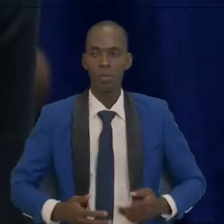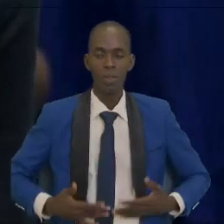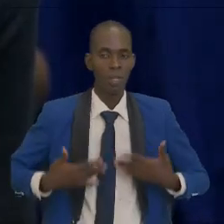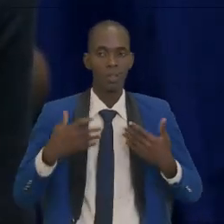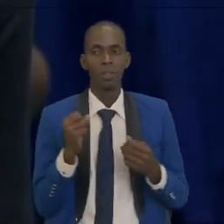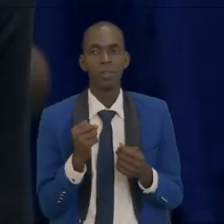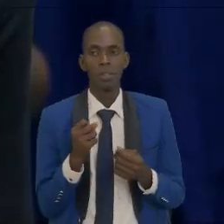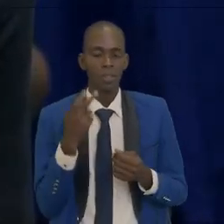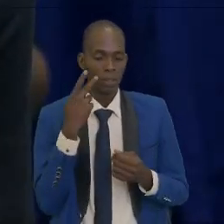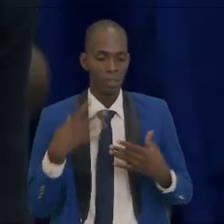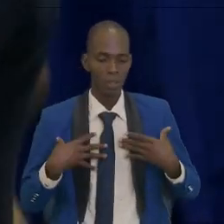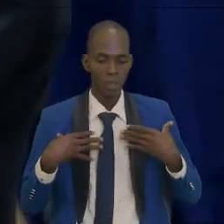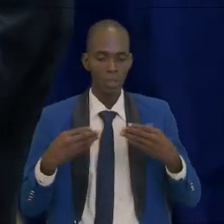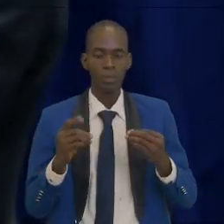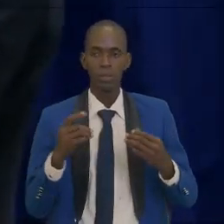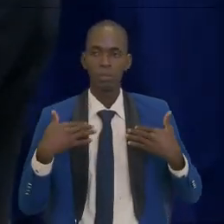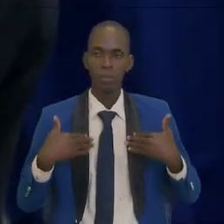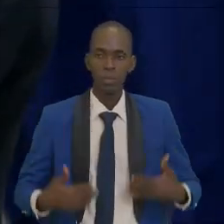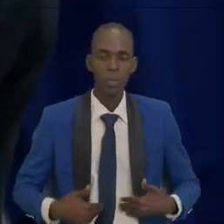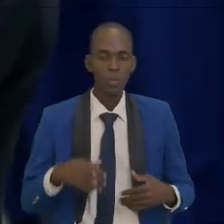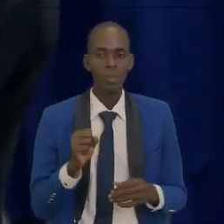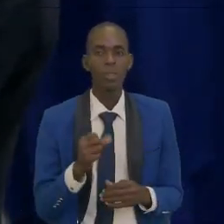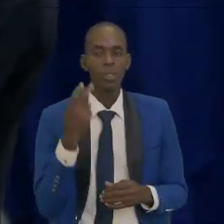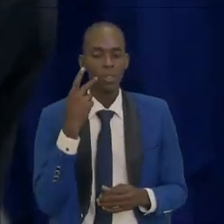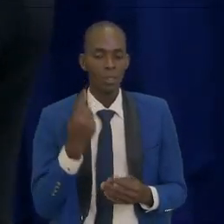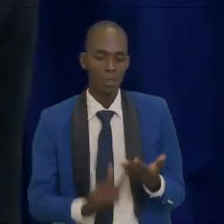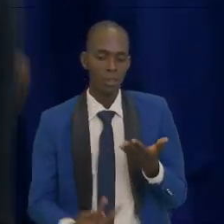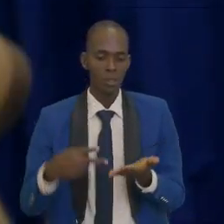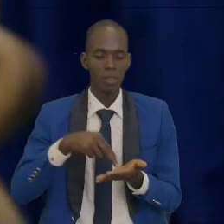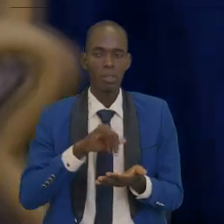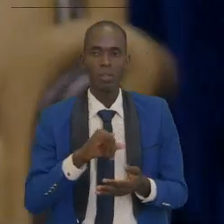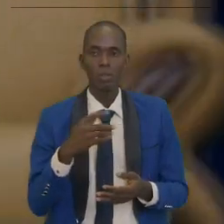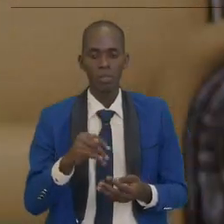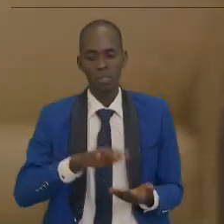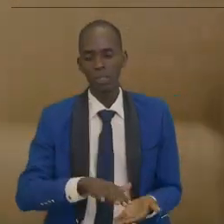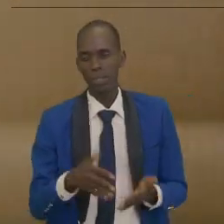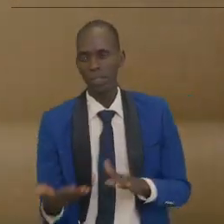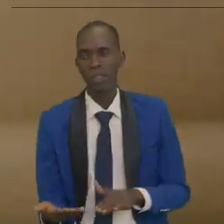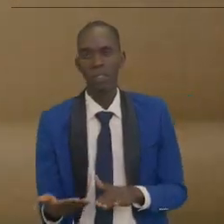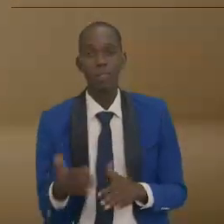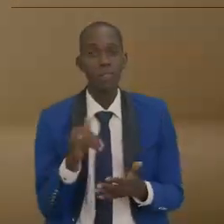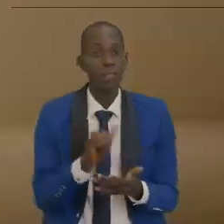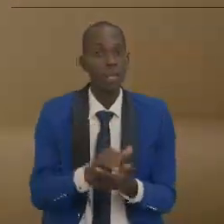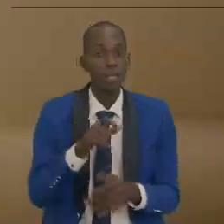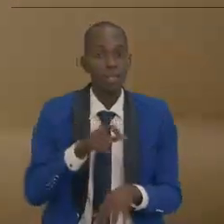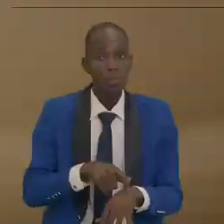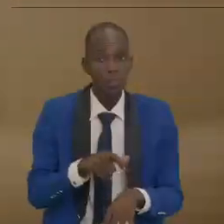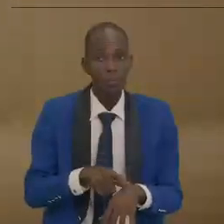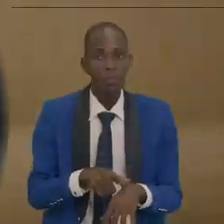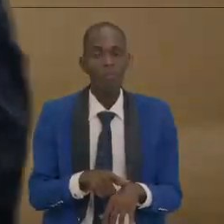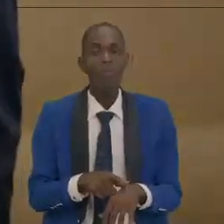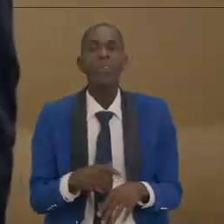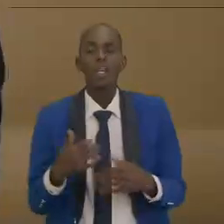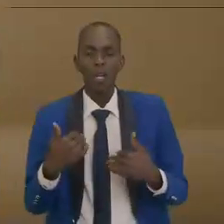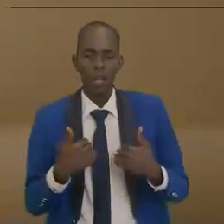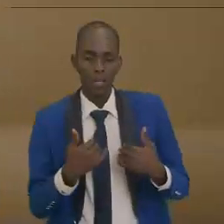at huge bodies look at the racing of the days that time it passed on